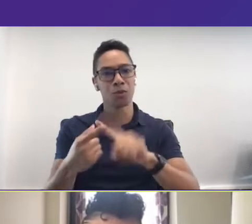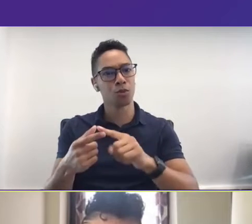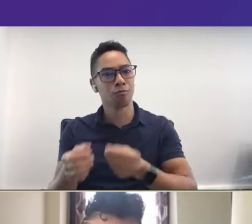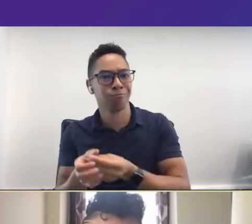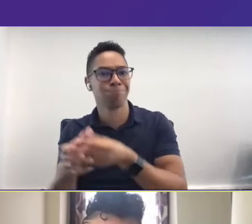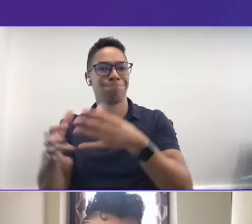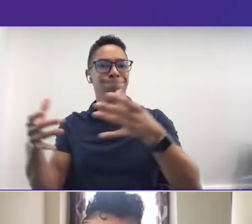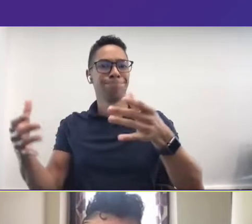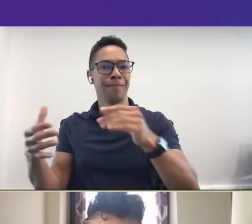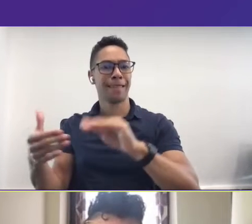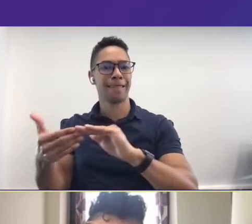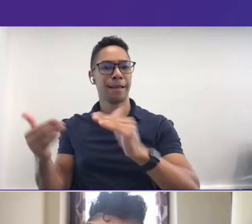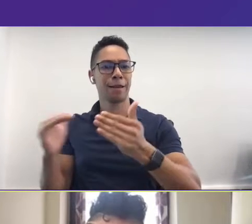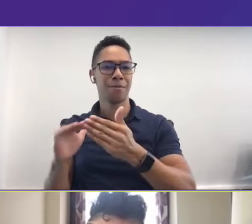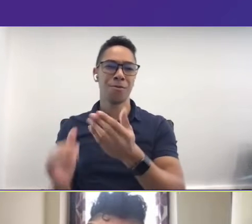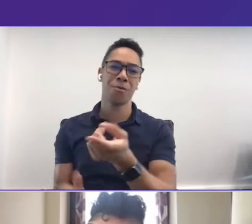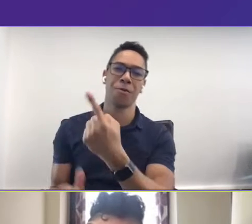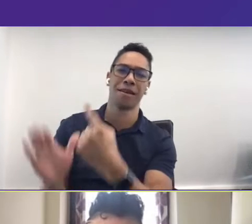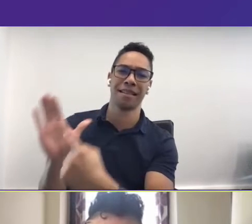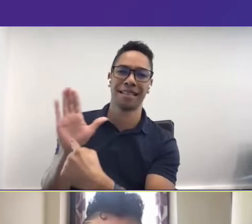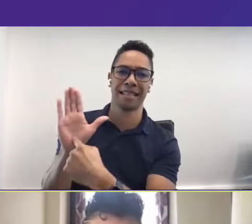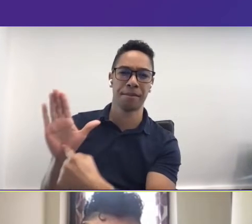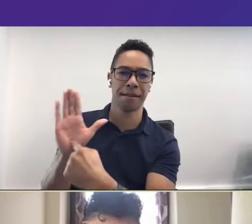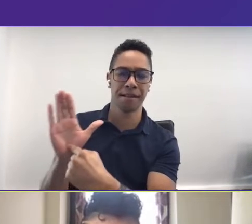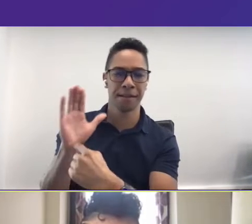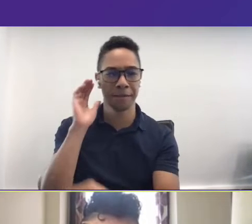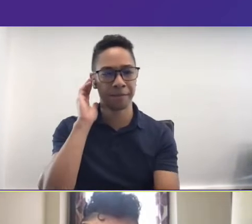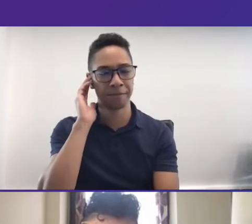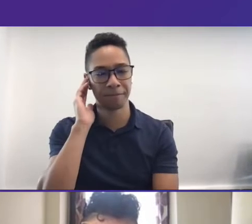one little example of that.